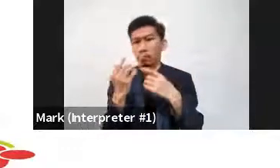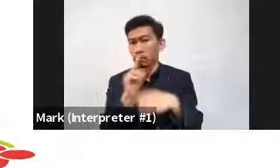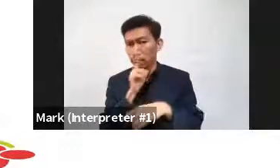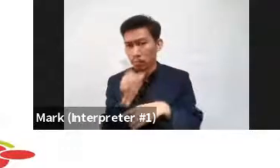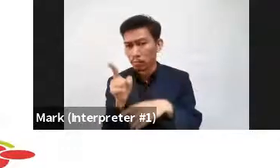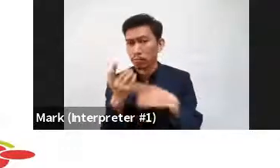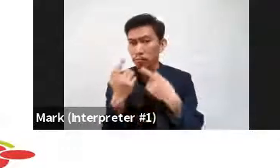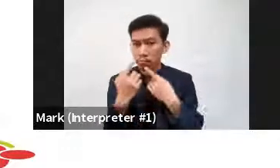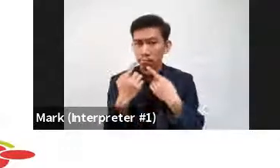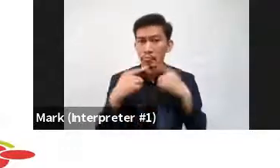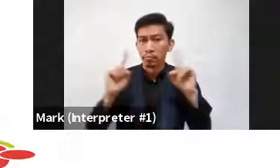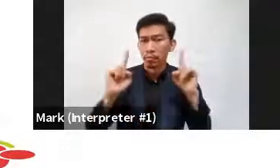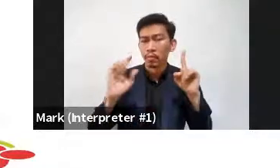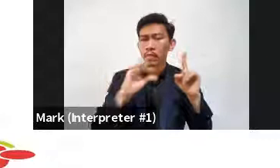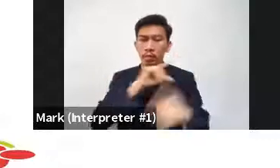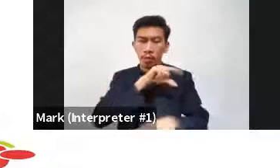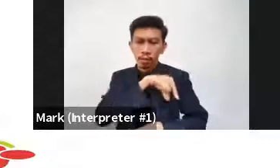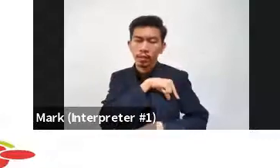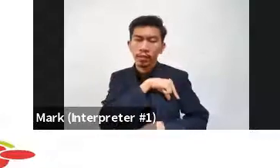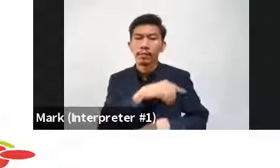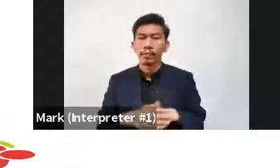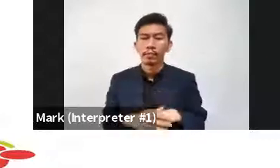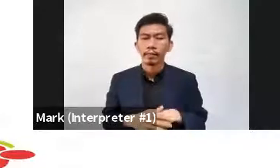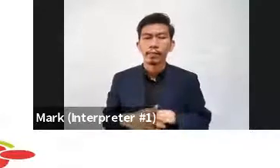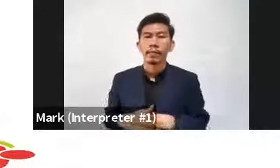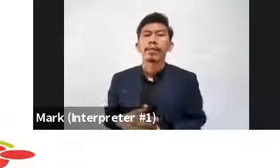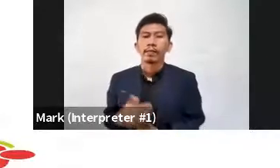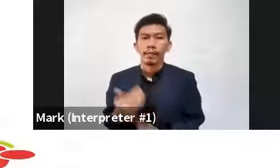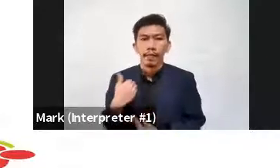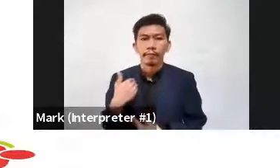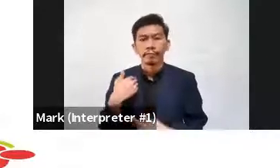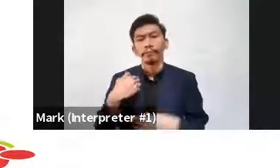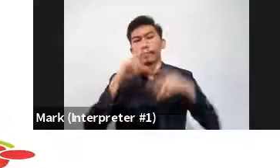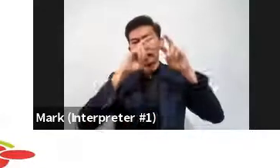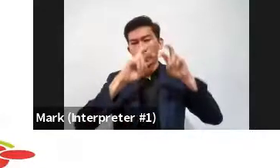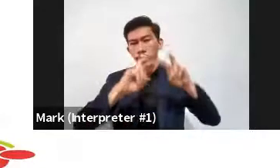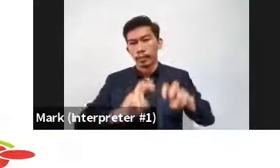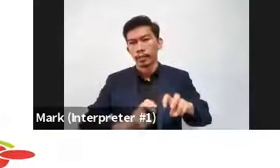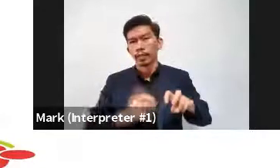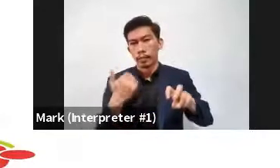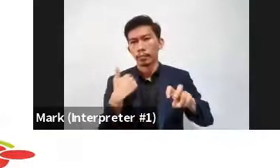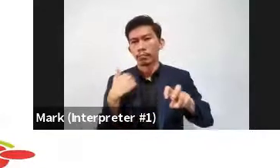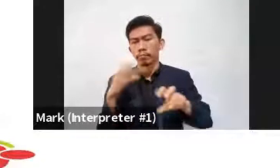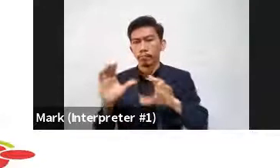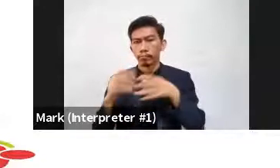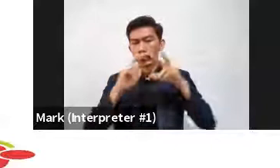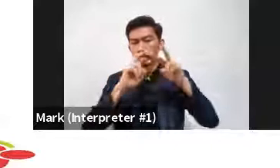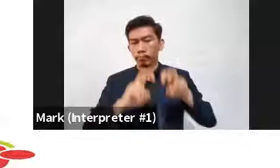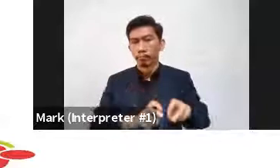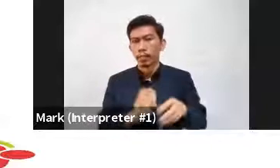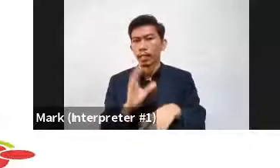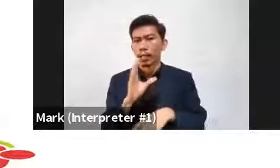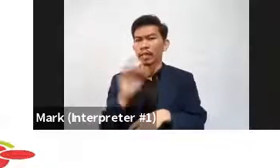So health technology assessment would be there to help us on this. And we need to fast